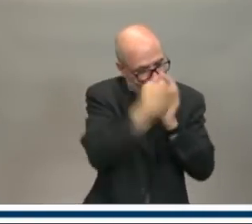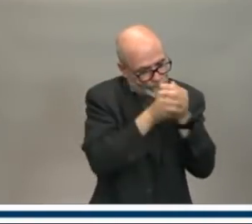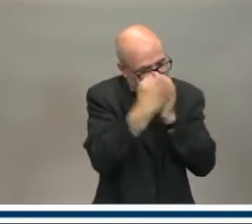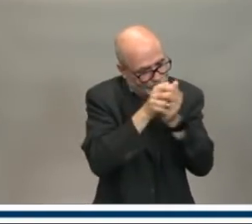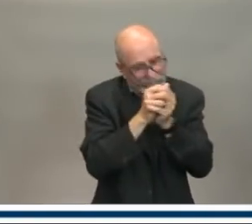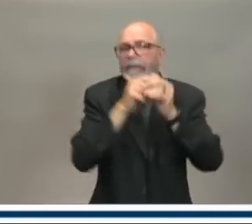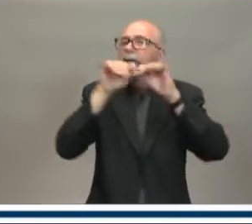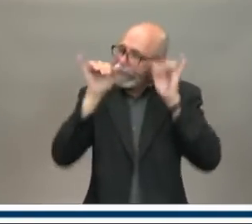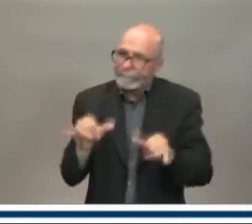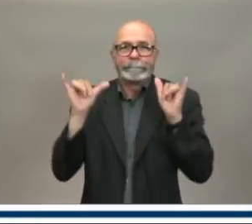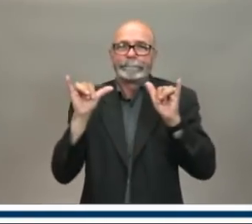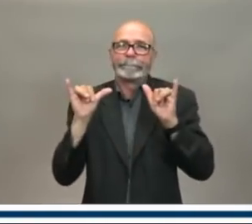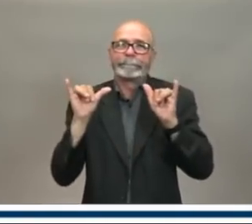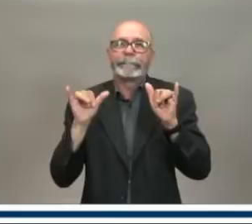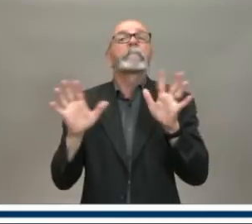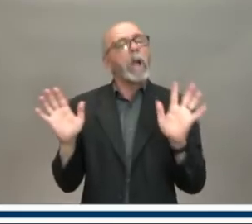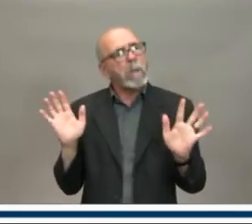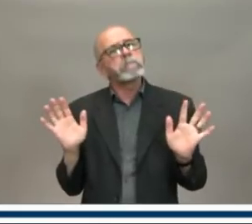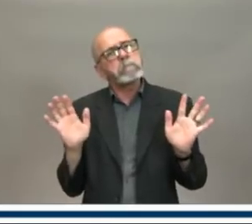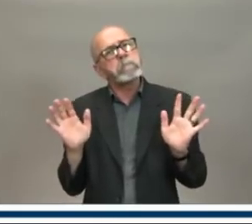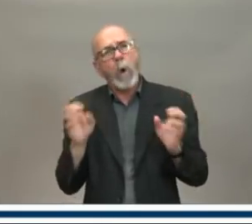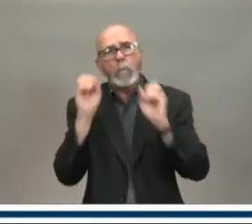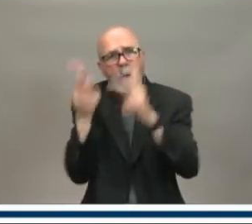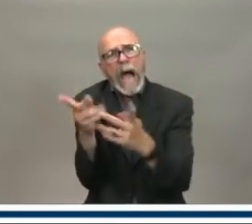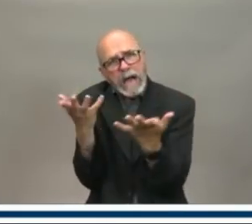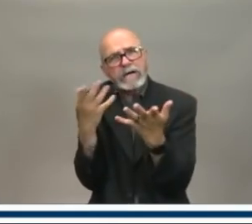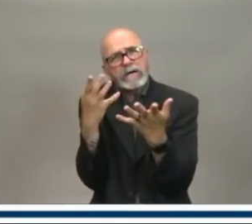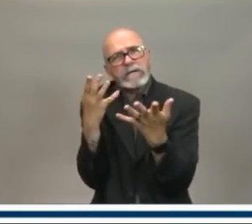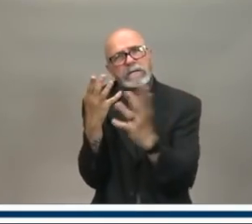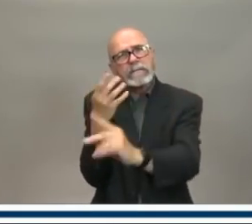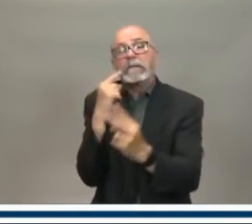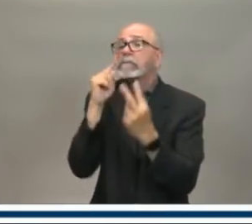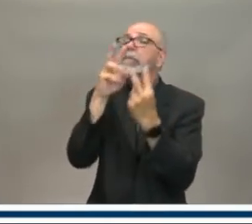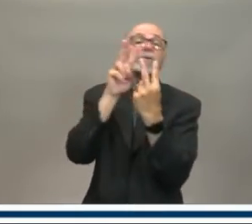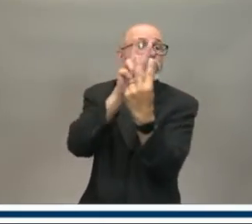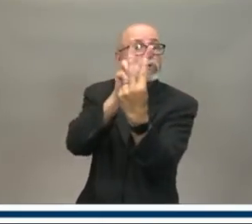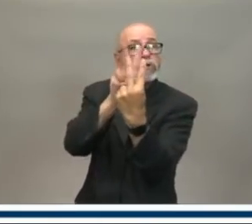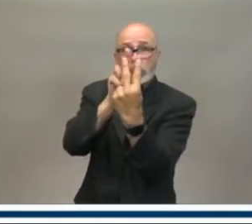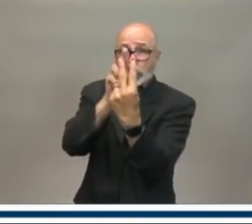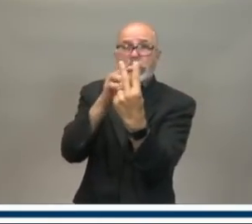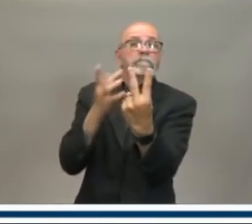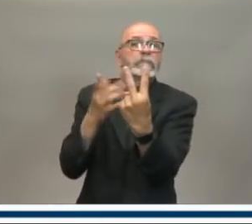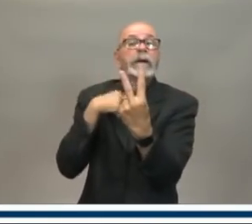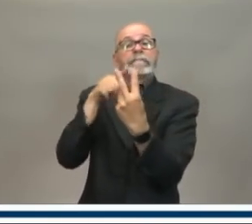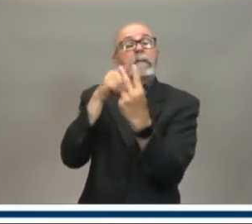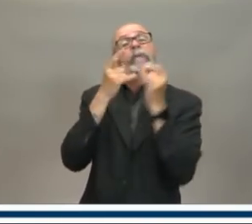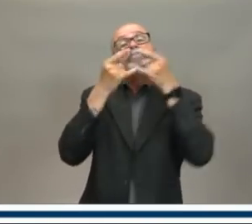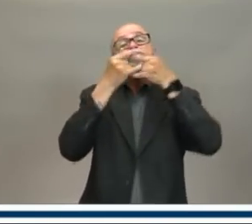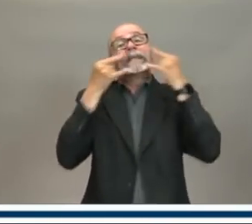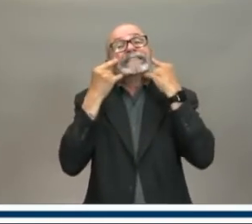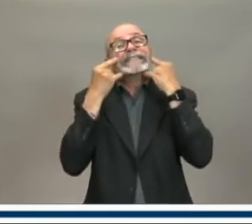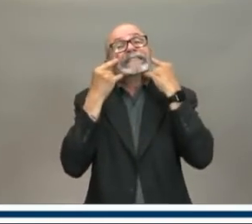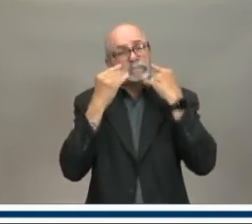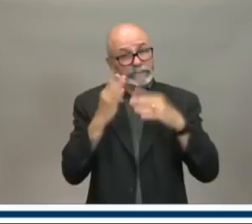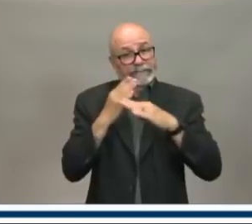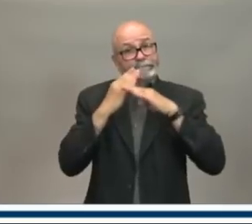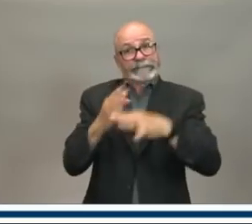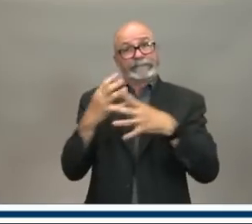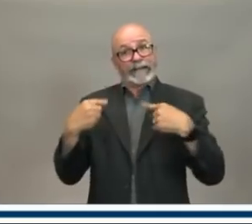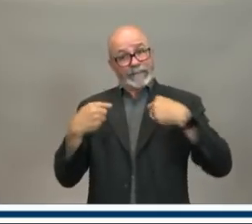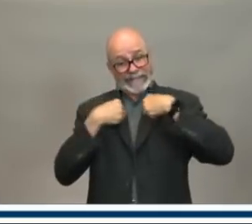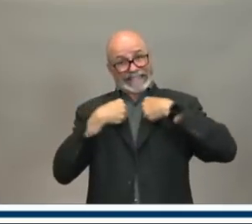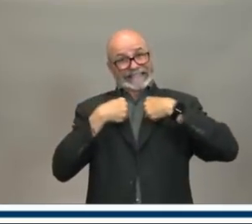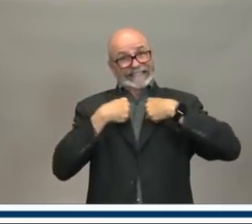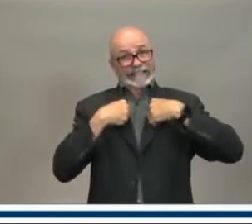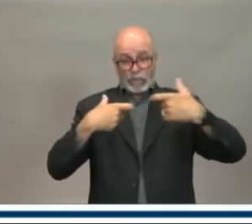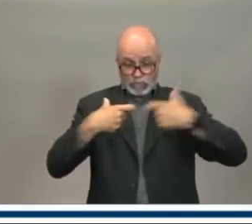It's important to understand that two things: that wearing a mask doesn't protect you. It protects people around